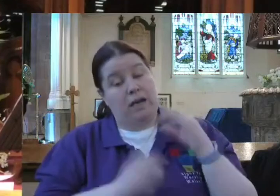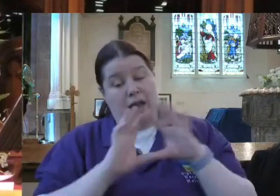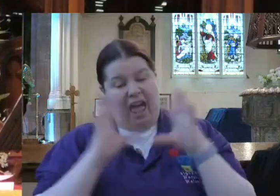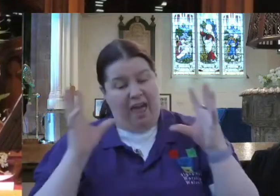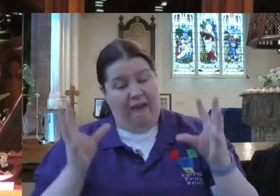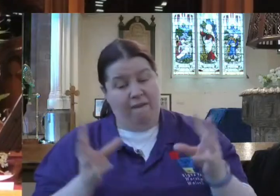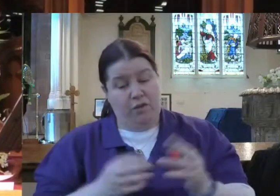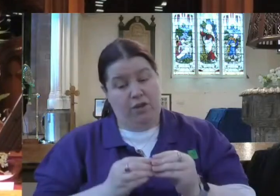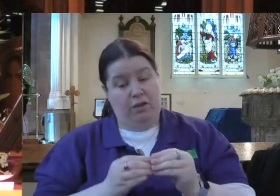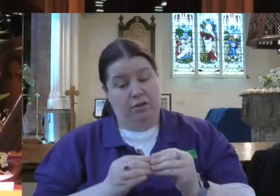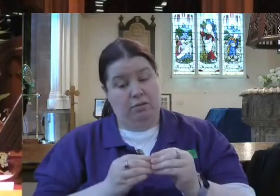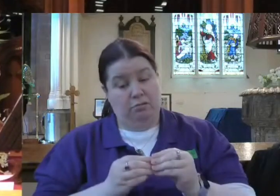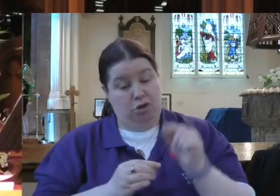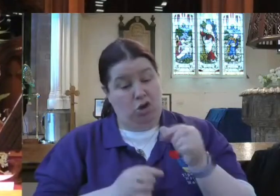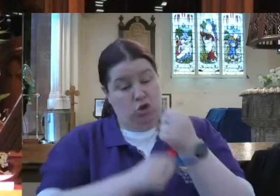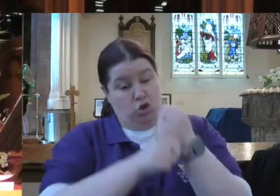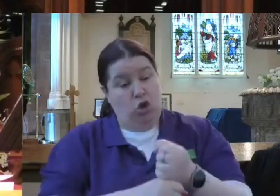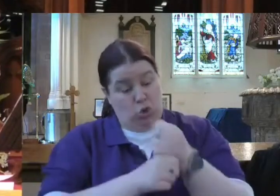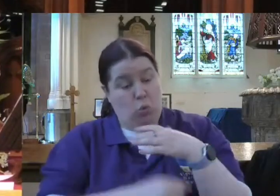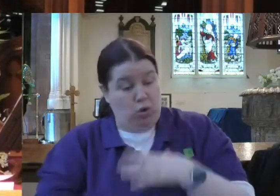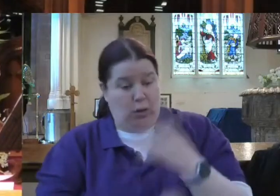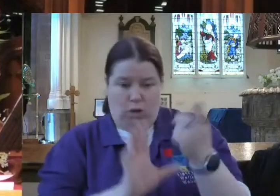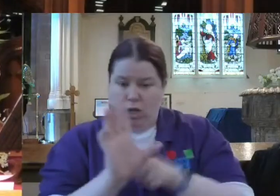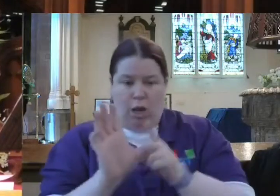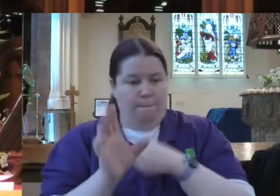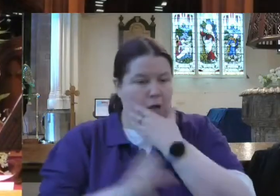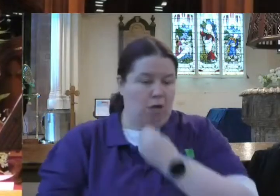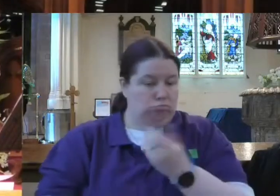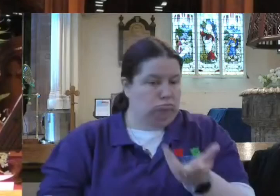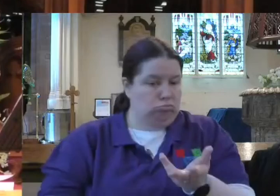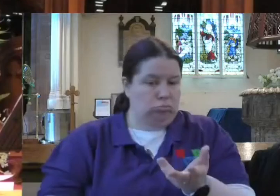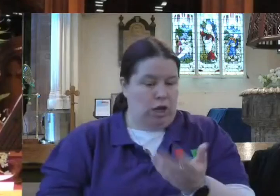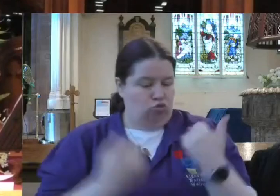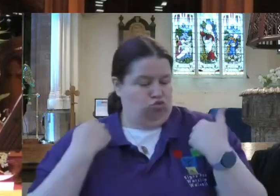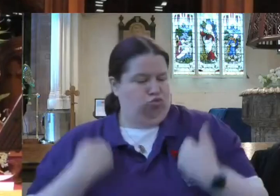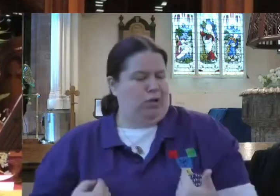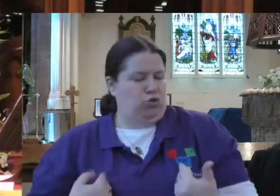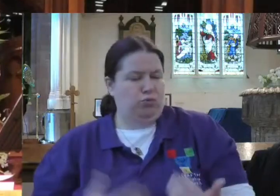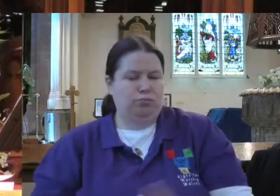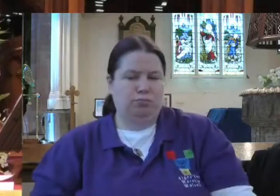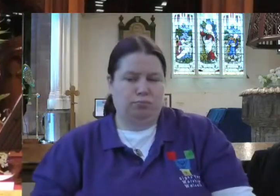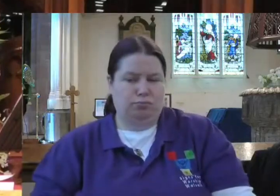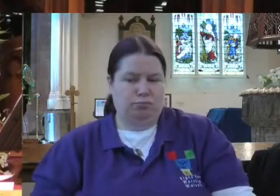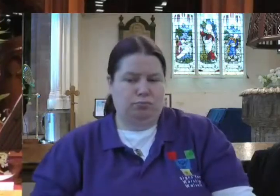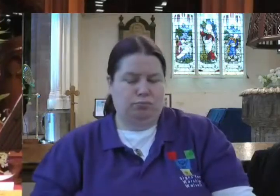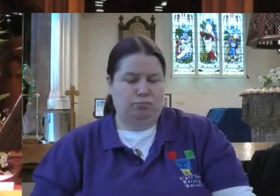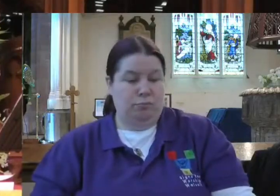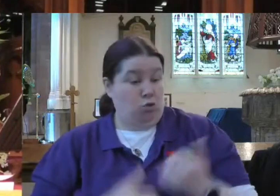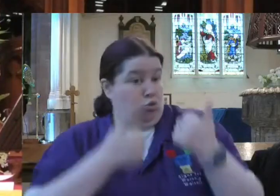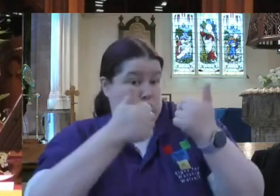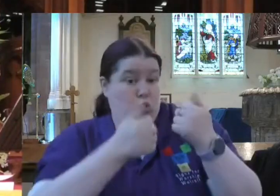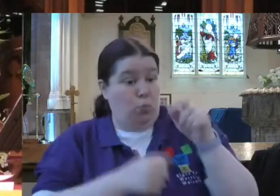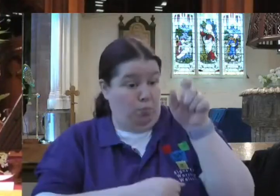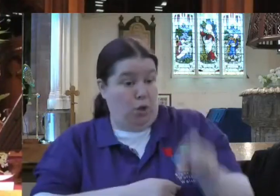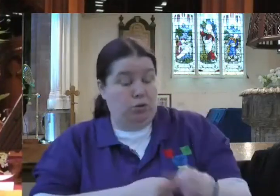everything you might think a church was after. He was young. He was rich. He was a good